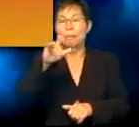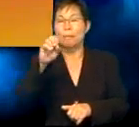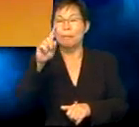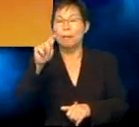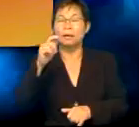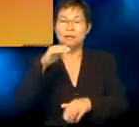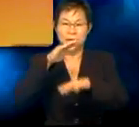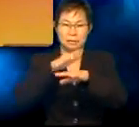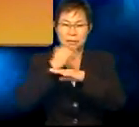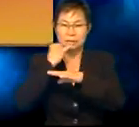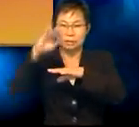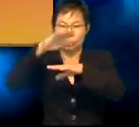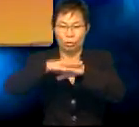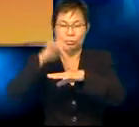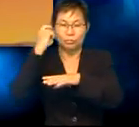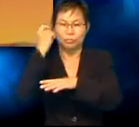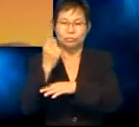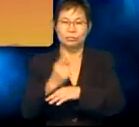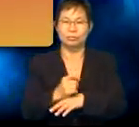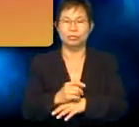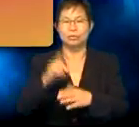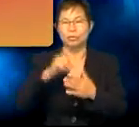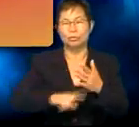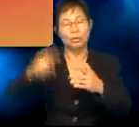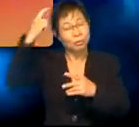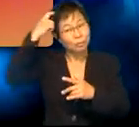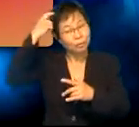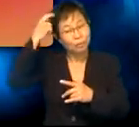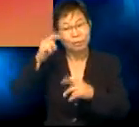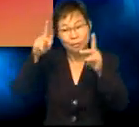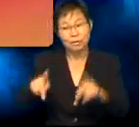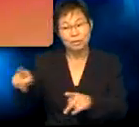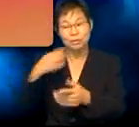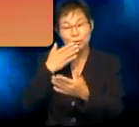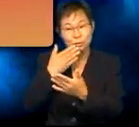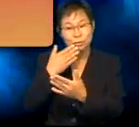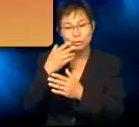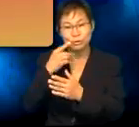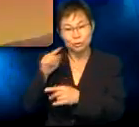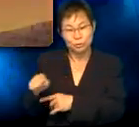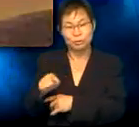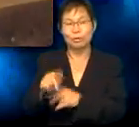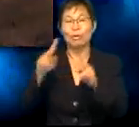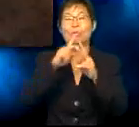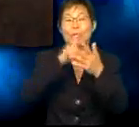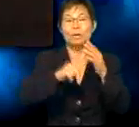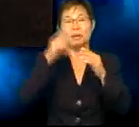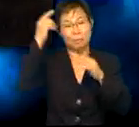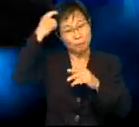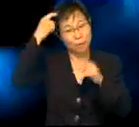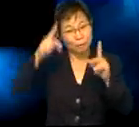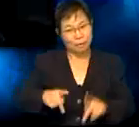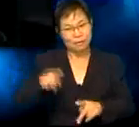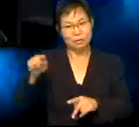Whoa, you did it, Professor. Wow, what a brainy person you are. Ha ha ha ha ha.